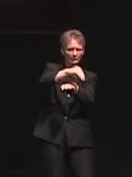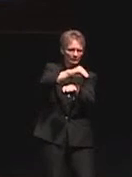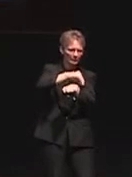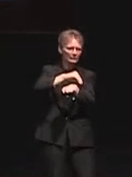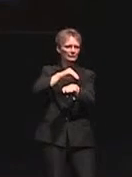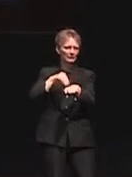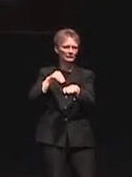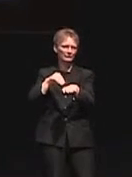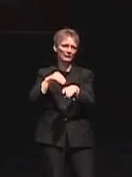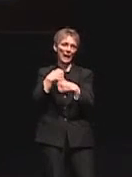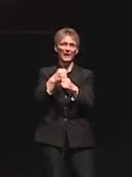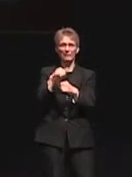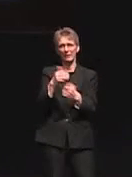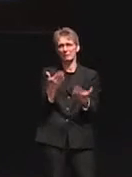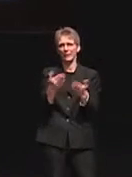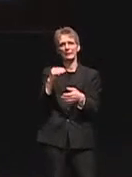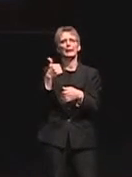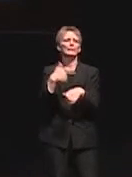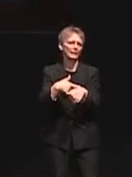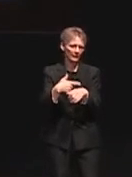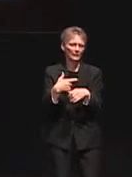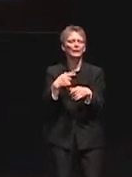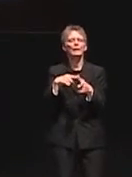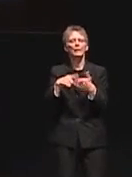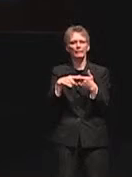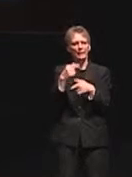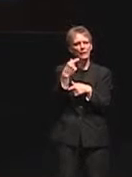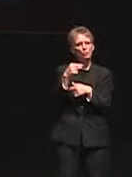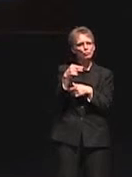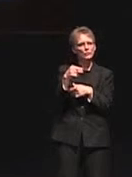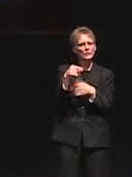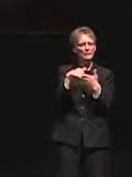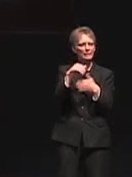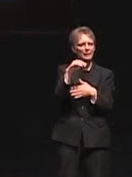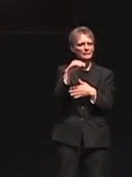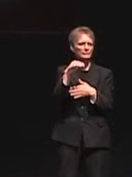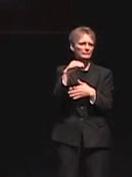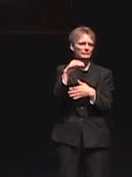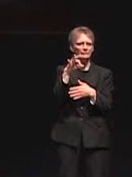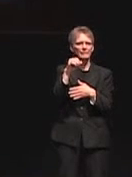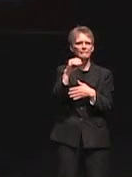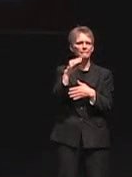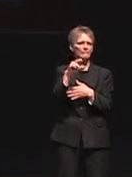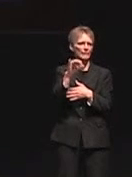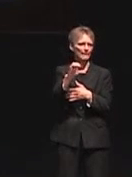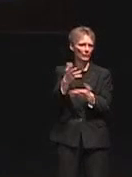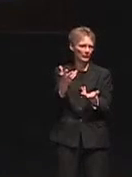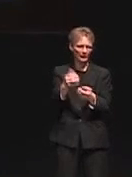made this about 10 times. And then the green, that's a piece of fabric, okay? So this